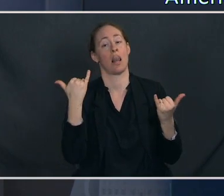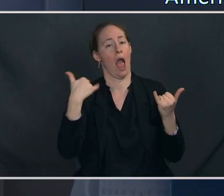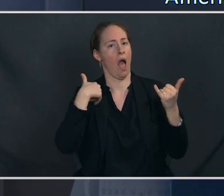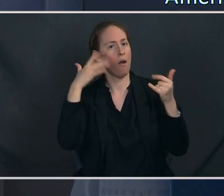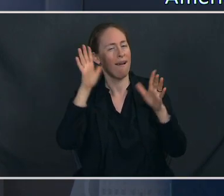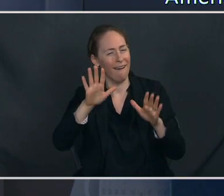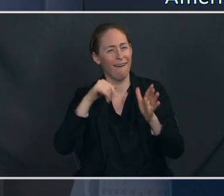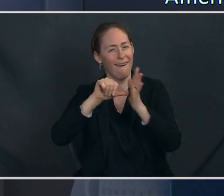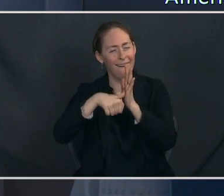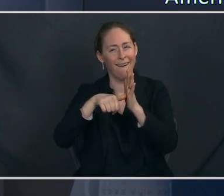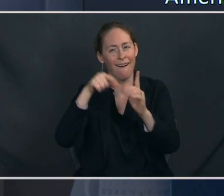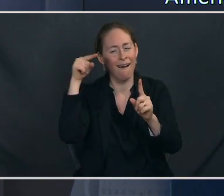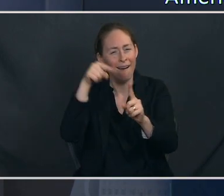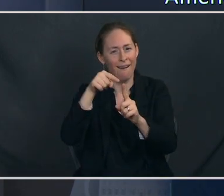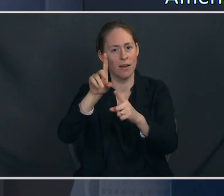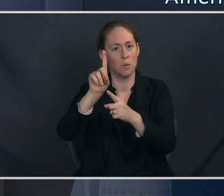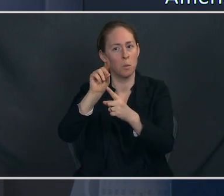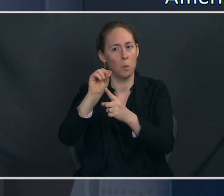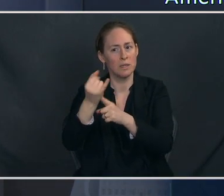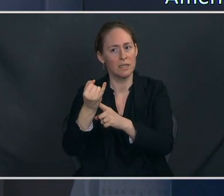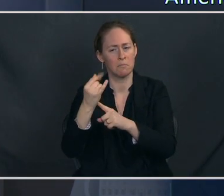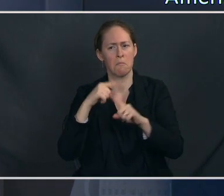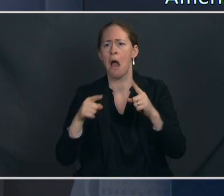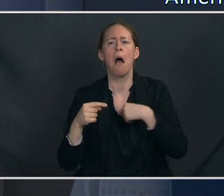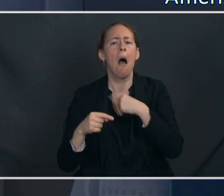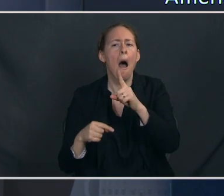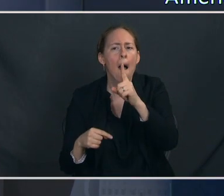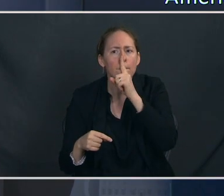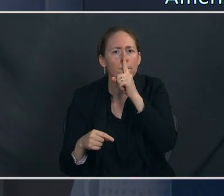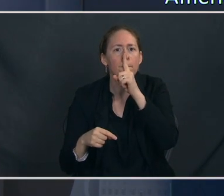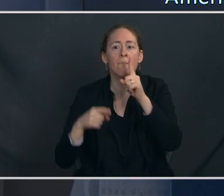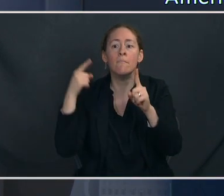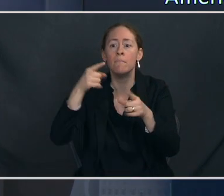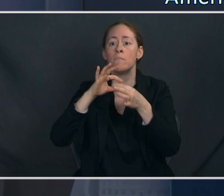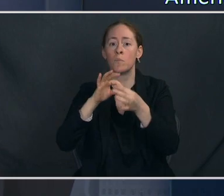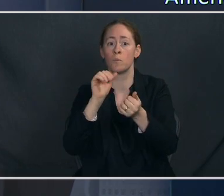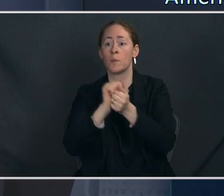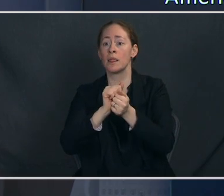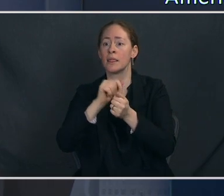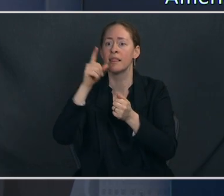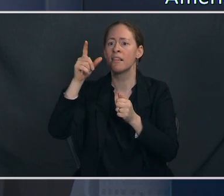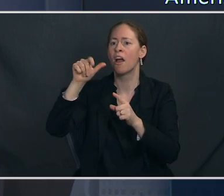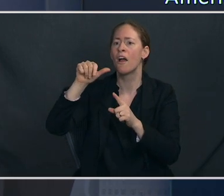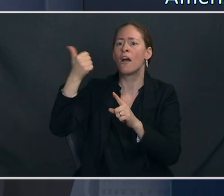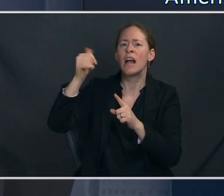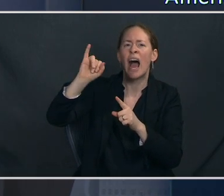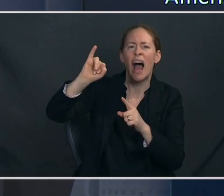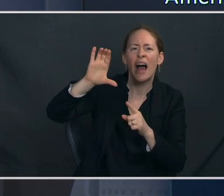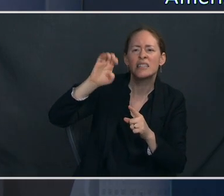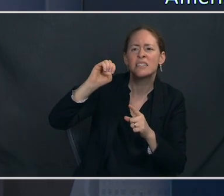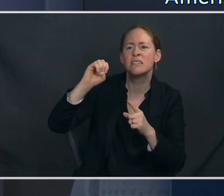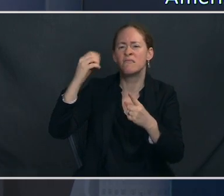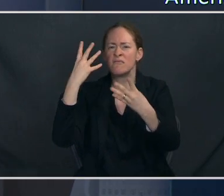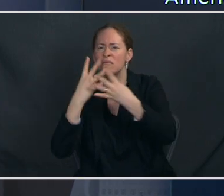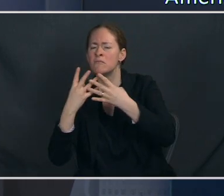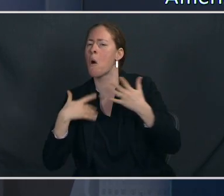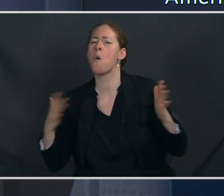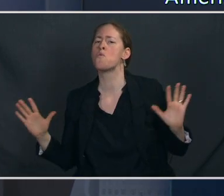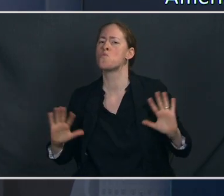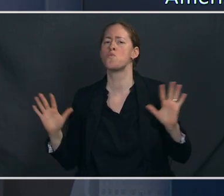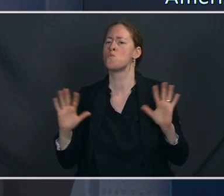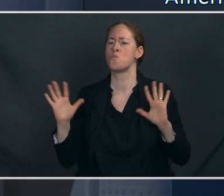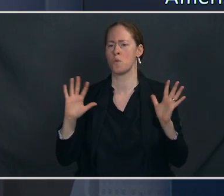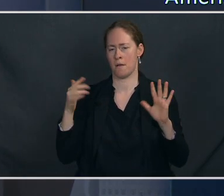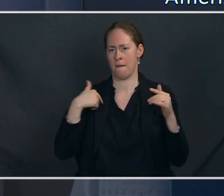instance. It's silent on what may or may not transpire with ICE facilities. There was a Department of